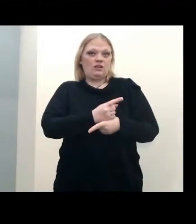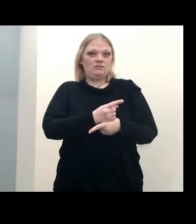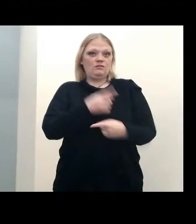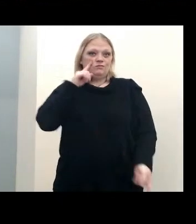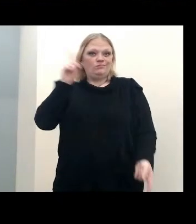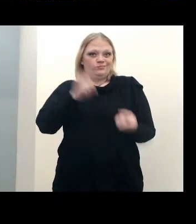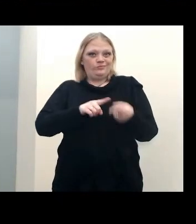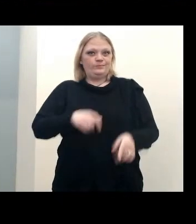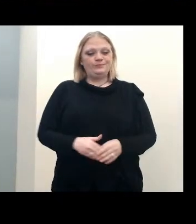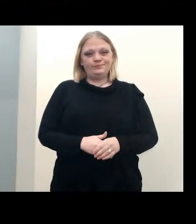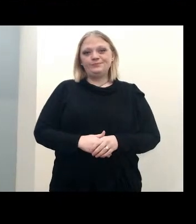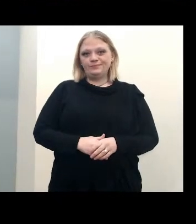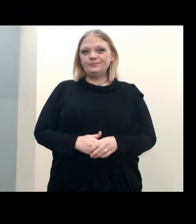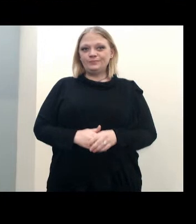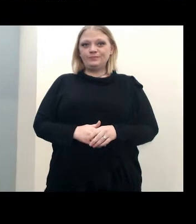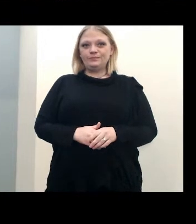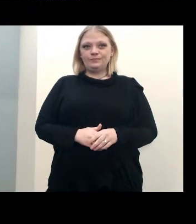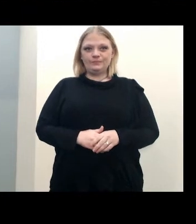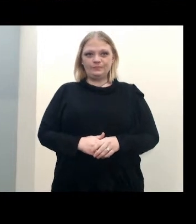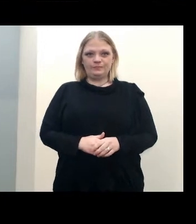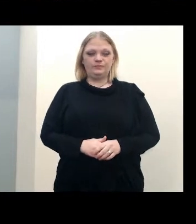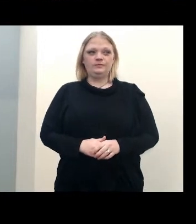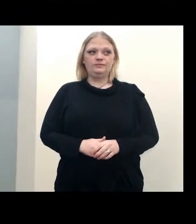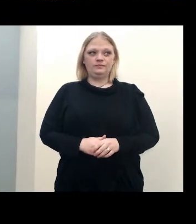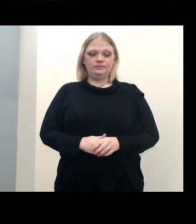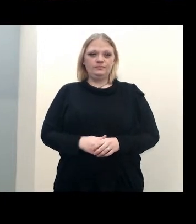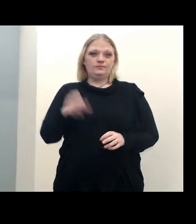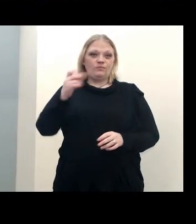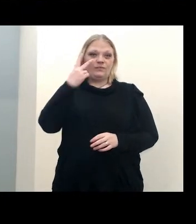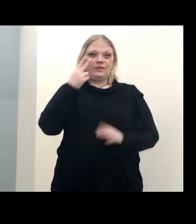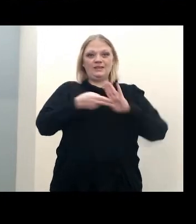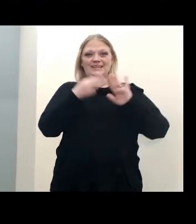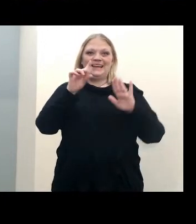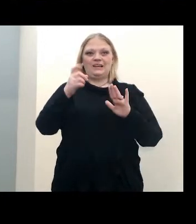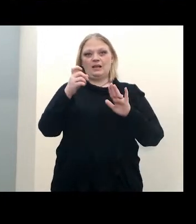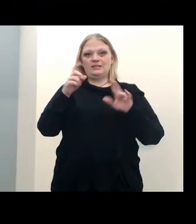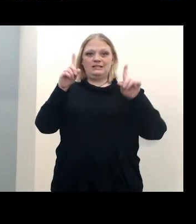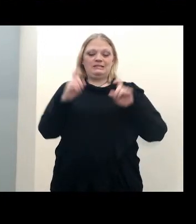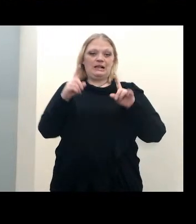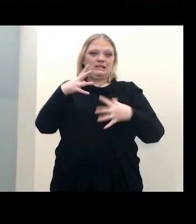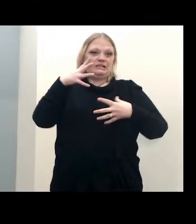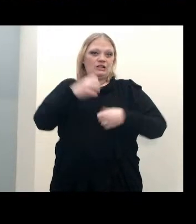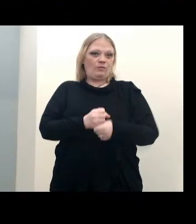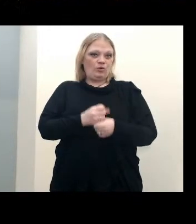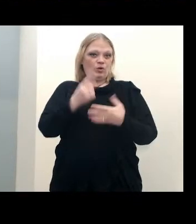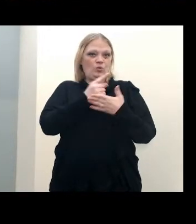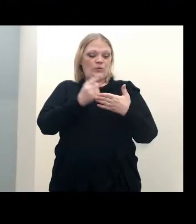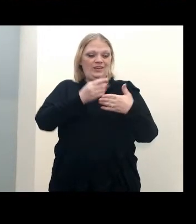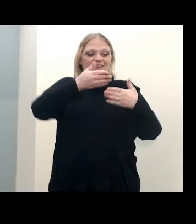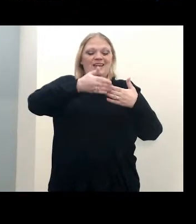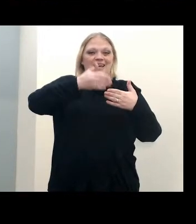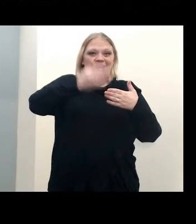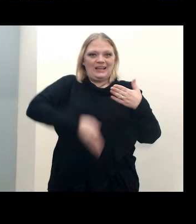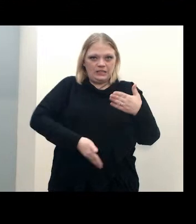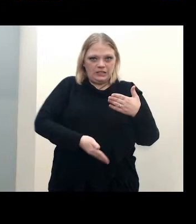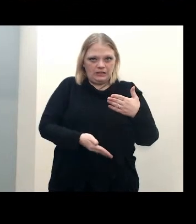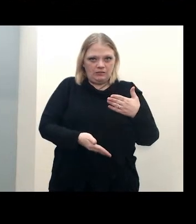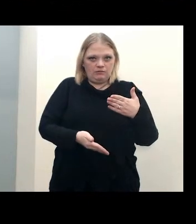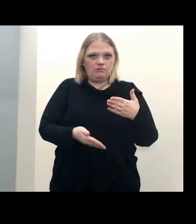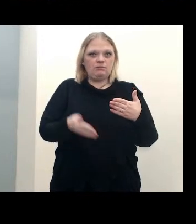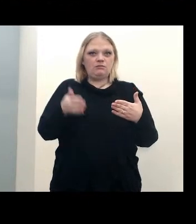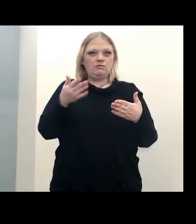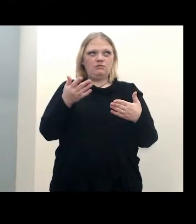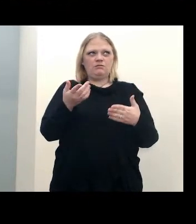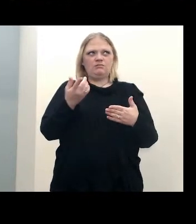downward. You can see our diagnostic testing summary with the week ending on